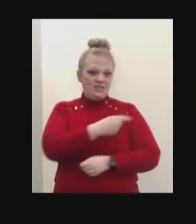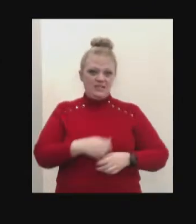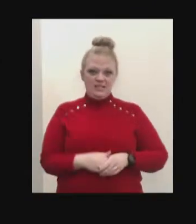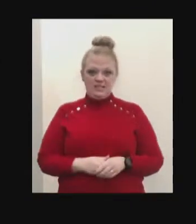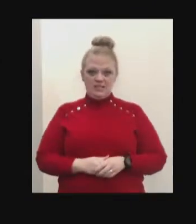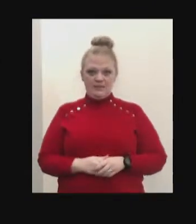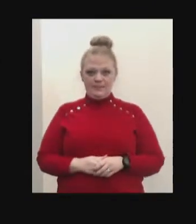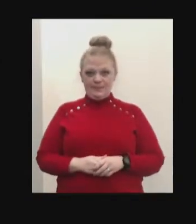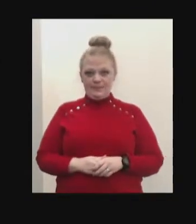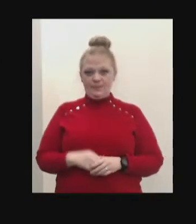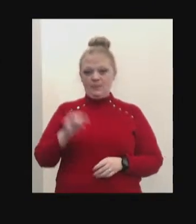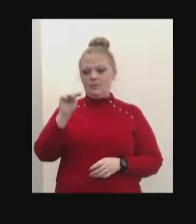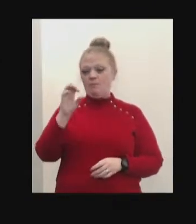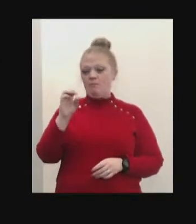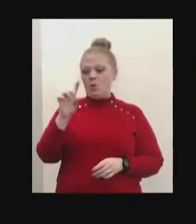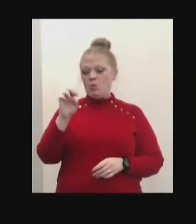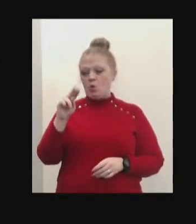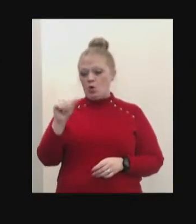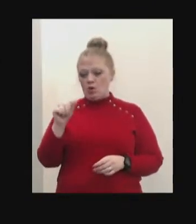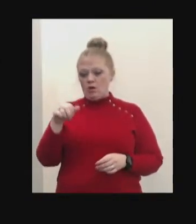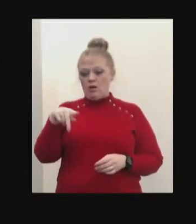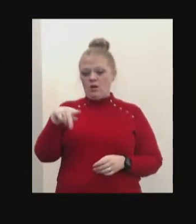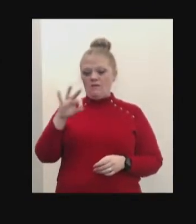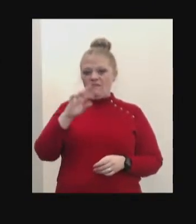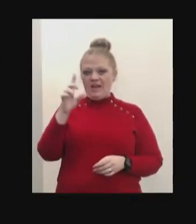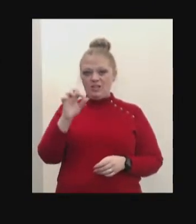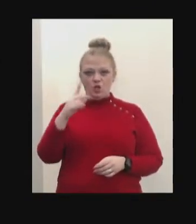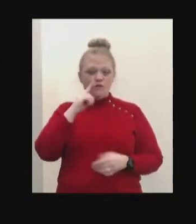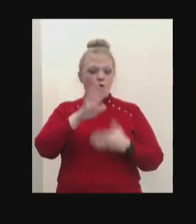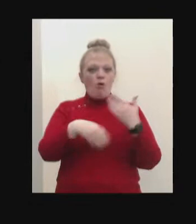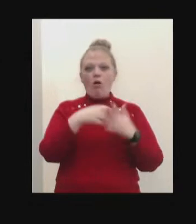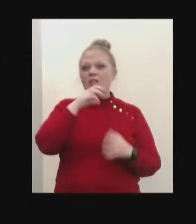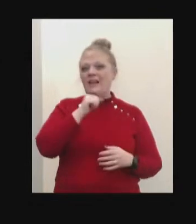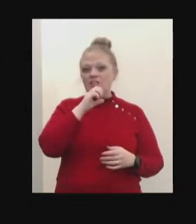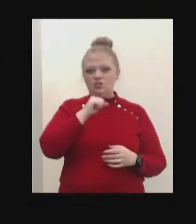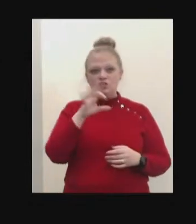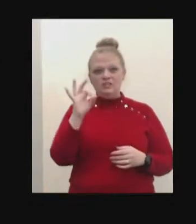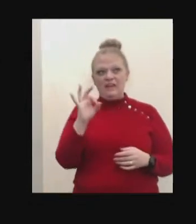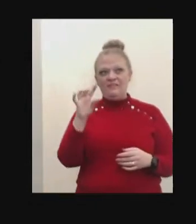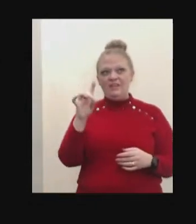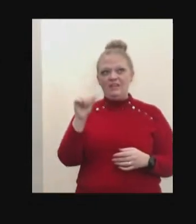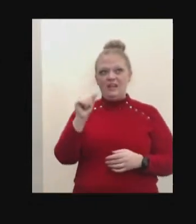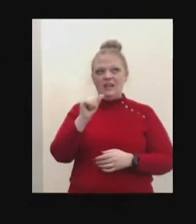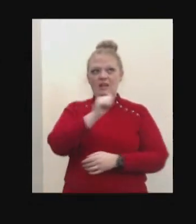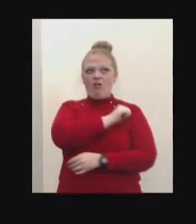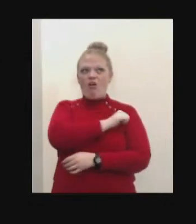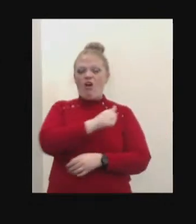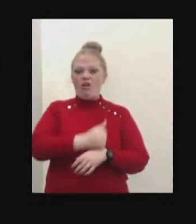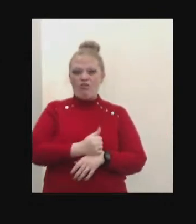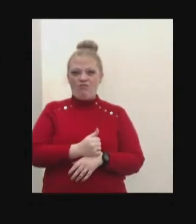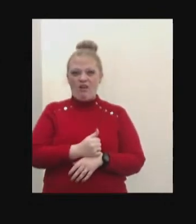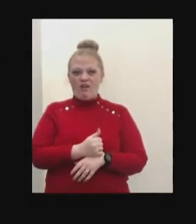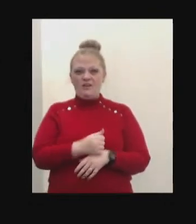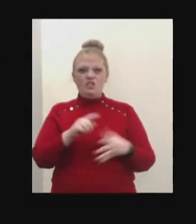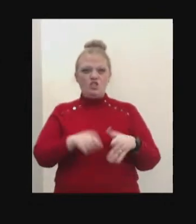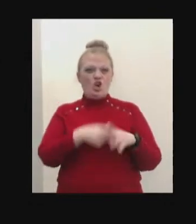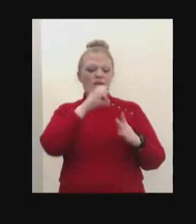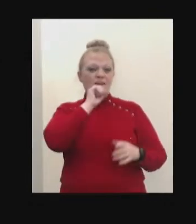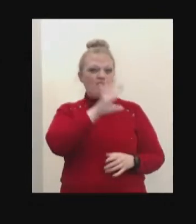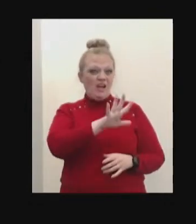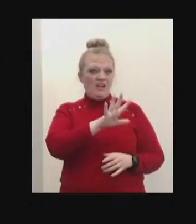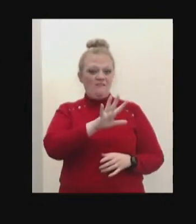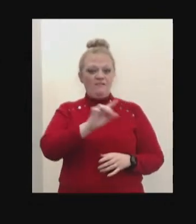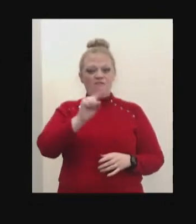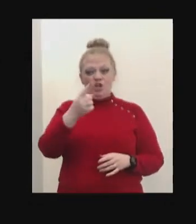have Moderna and Pfizer for all ages that they are FDA authorized starting at the age of 5. We have first, second,